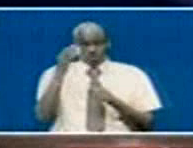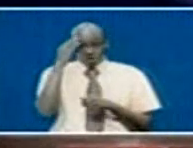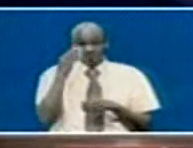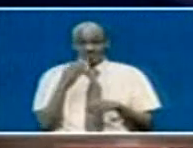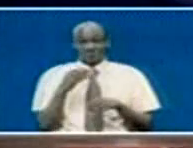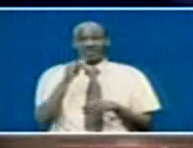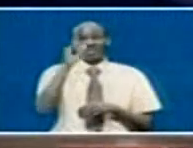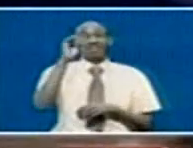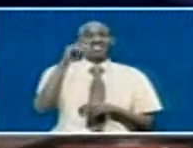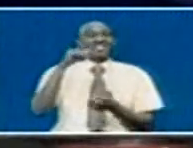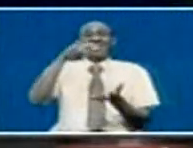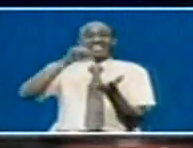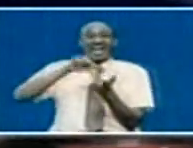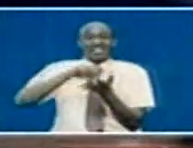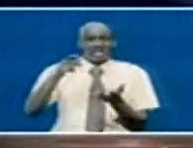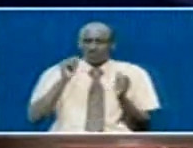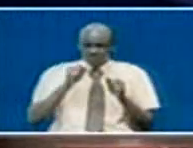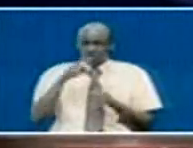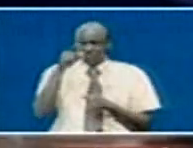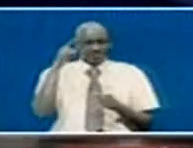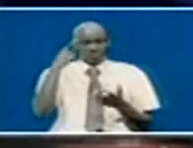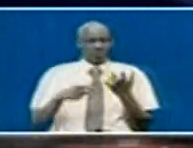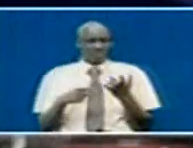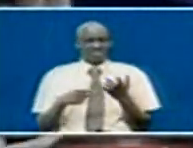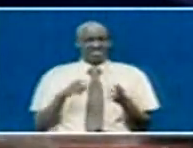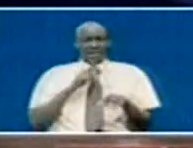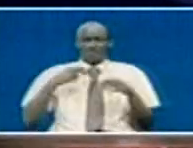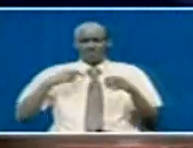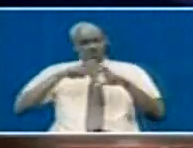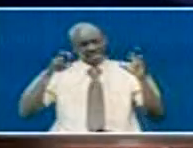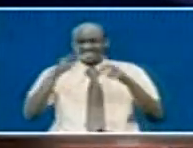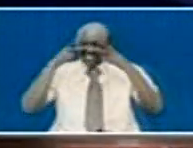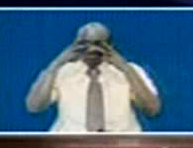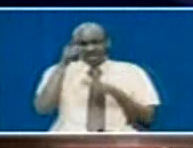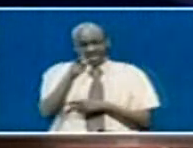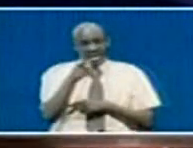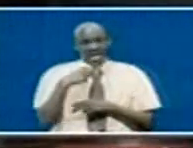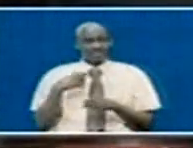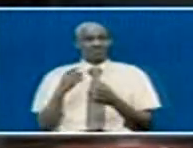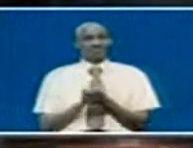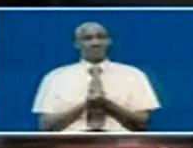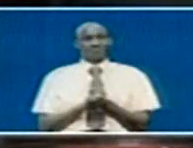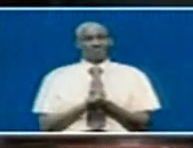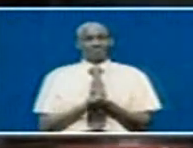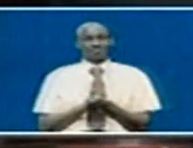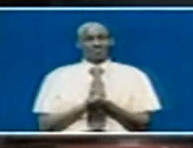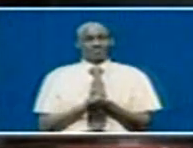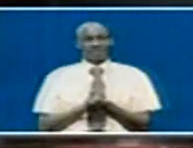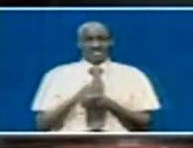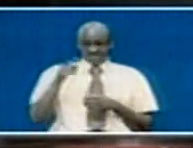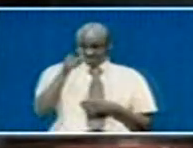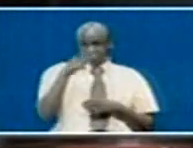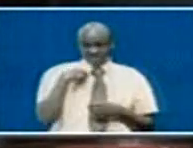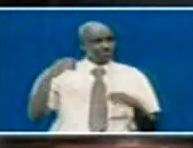Iraq? I mean, does that shock you people who study terrorism and extremism? Well, to me, it